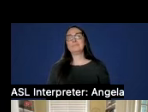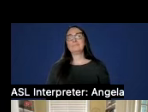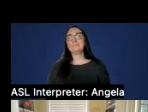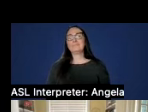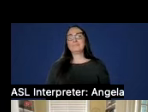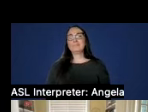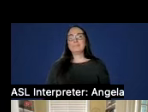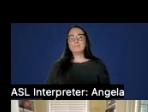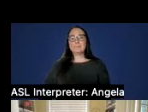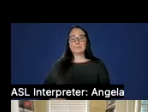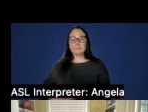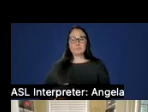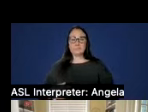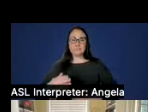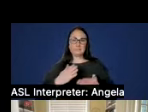All right.